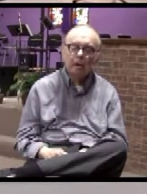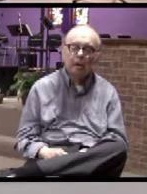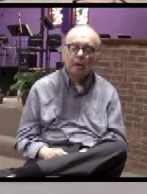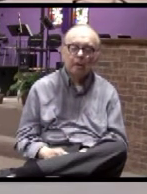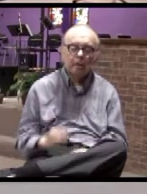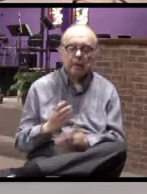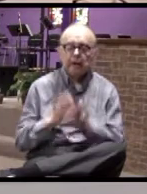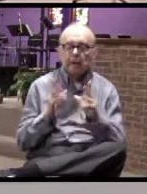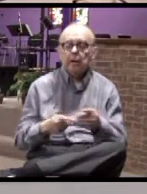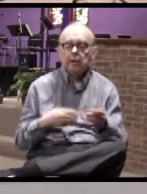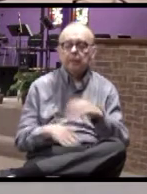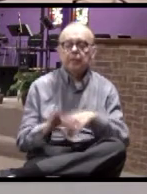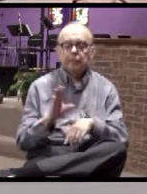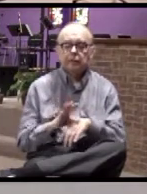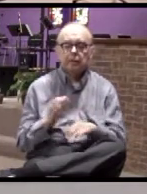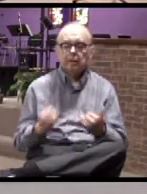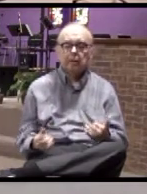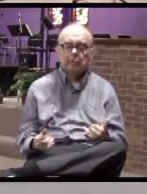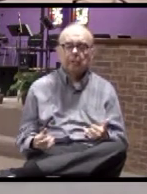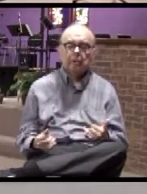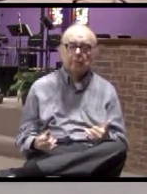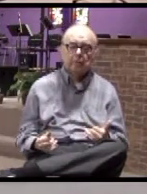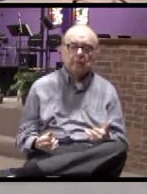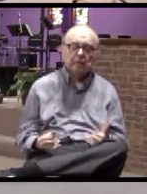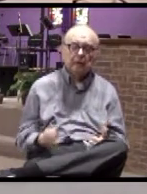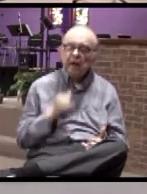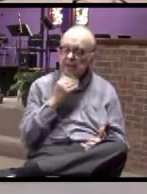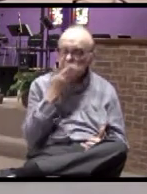If somebody walked in here and they didn't smell too good,